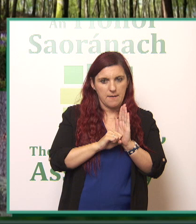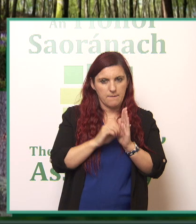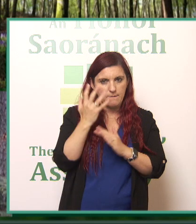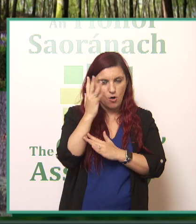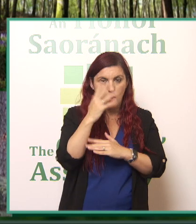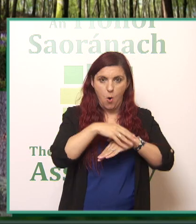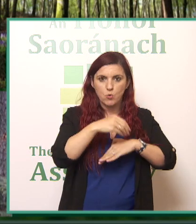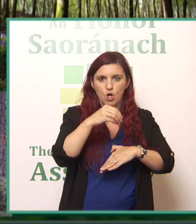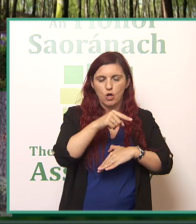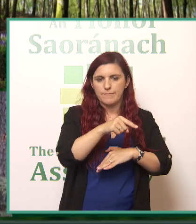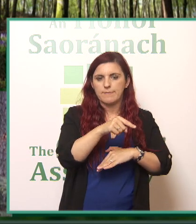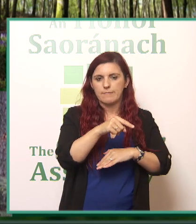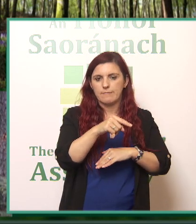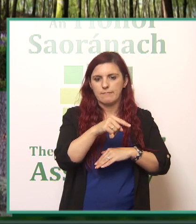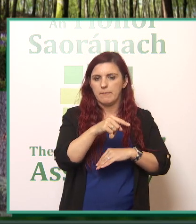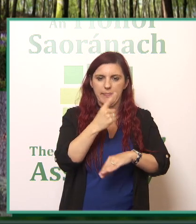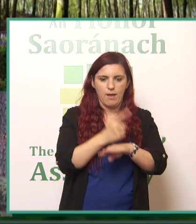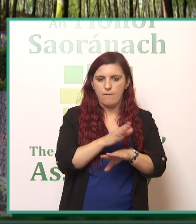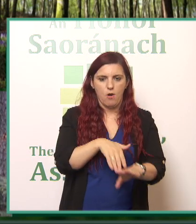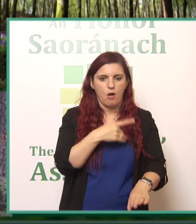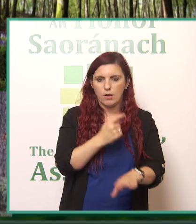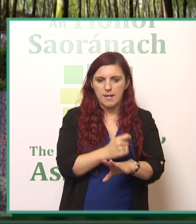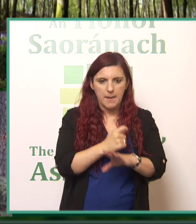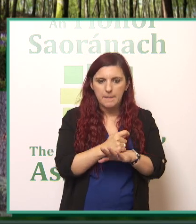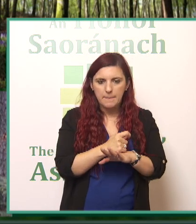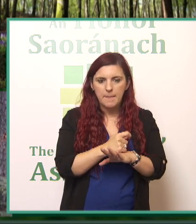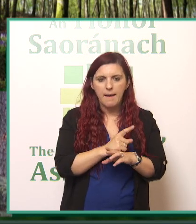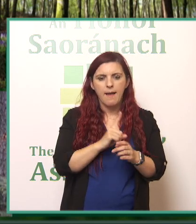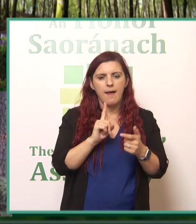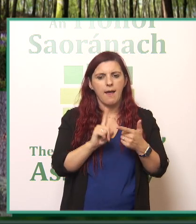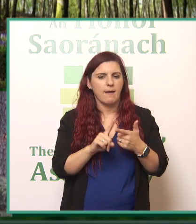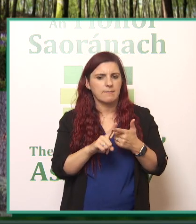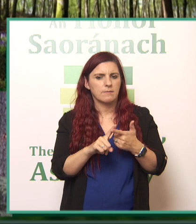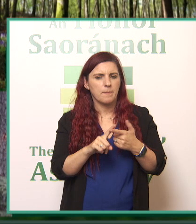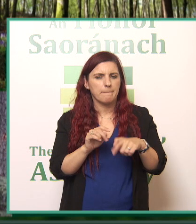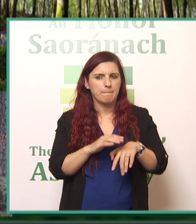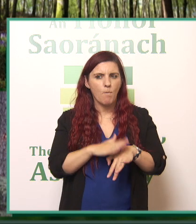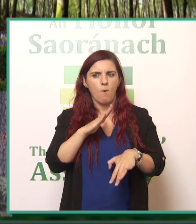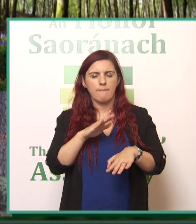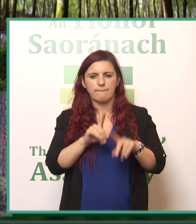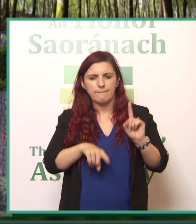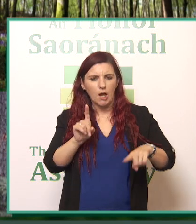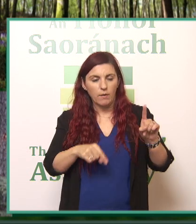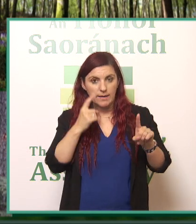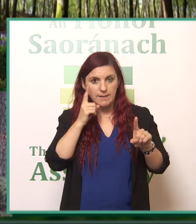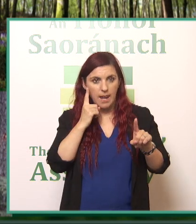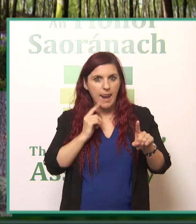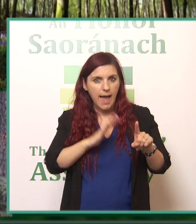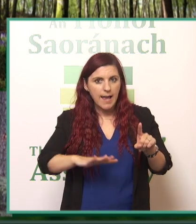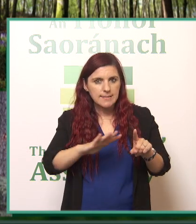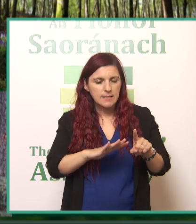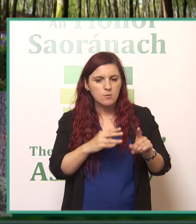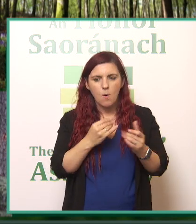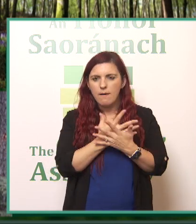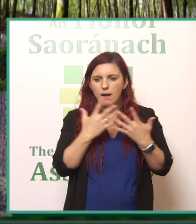mature, they've been around a lot longer, and they also are on more varied land, and that's really important. So we have a lot